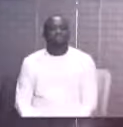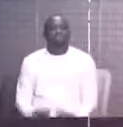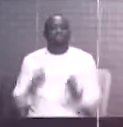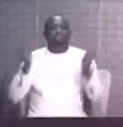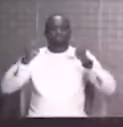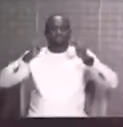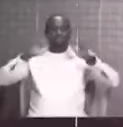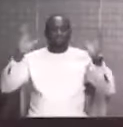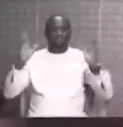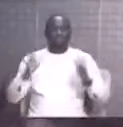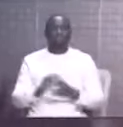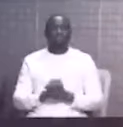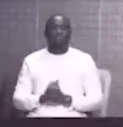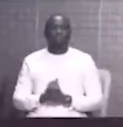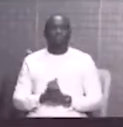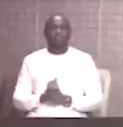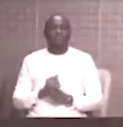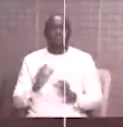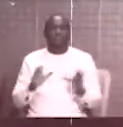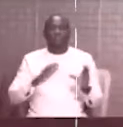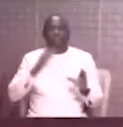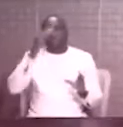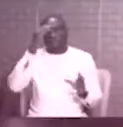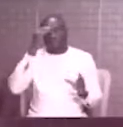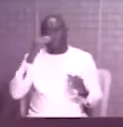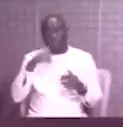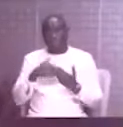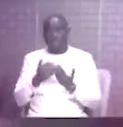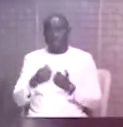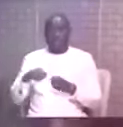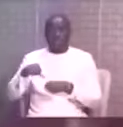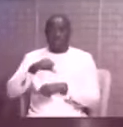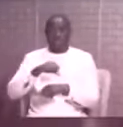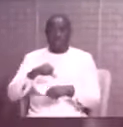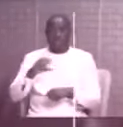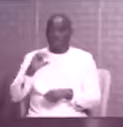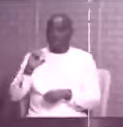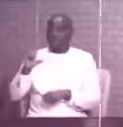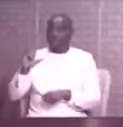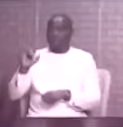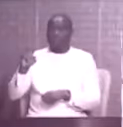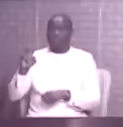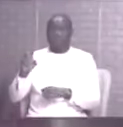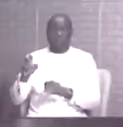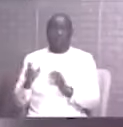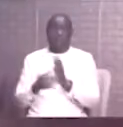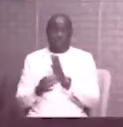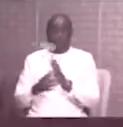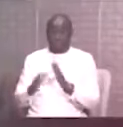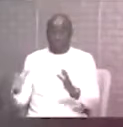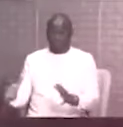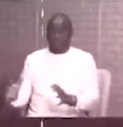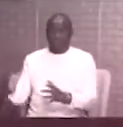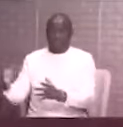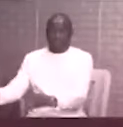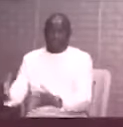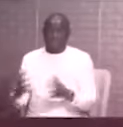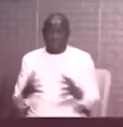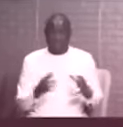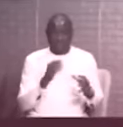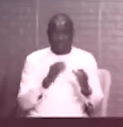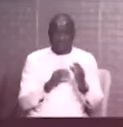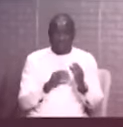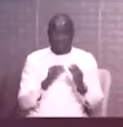Hallelujah. Do you know how the anointing, how olive is made? You carry the olive, and then